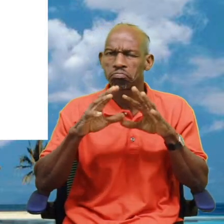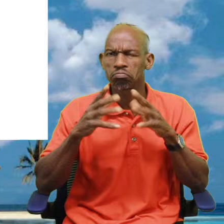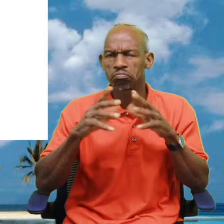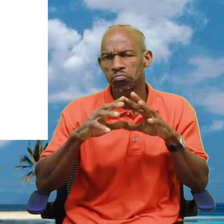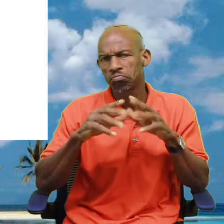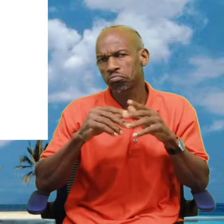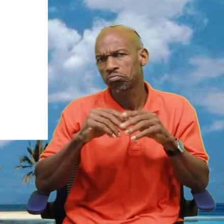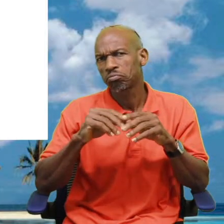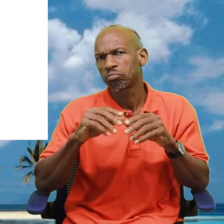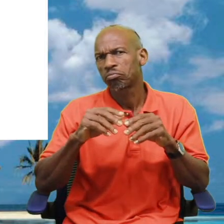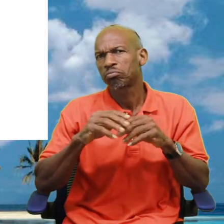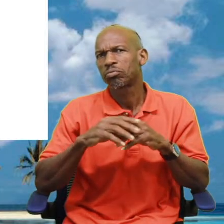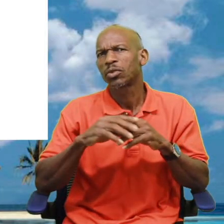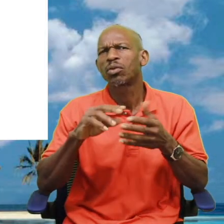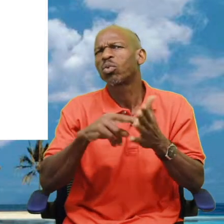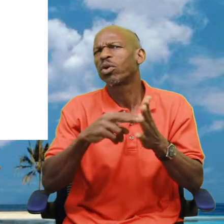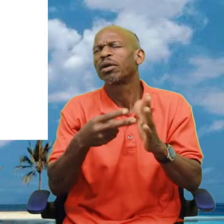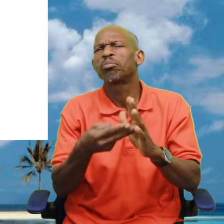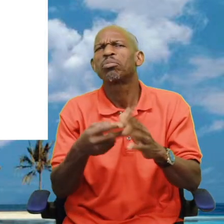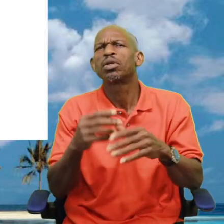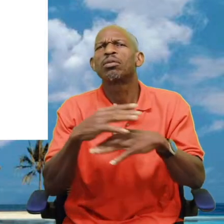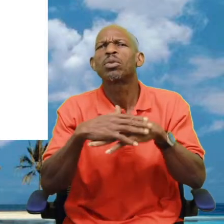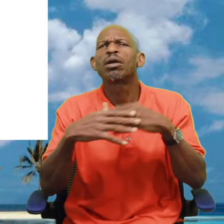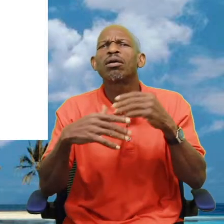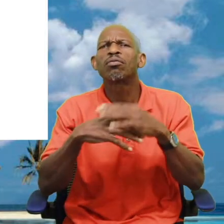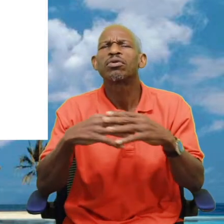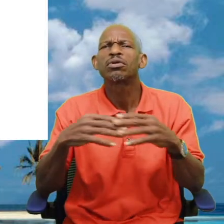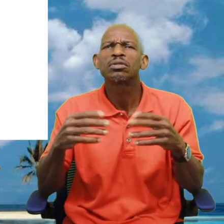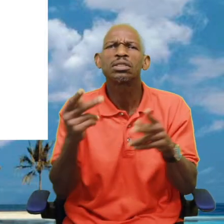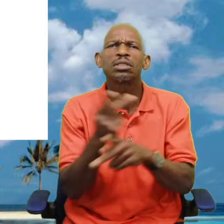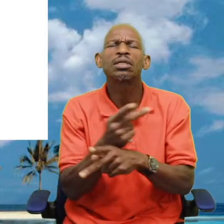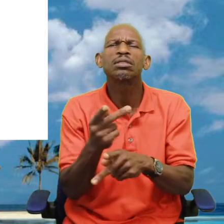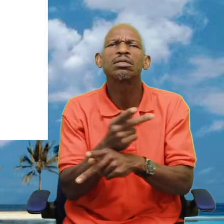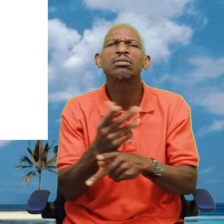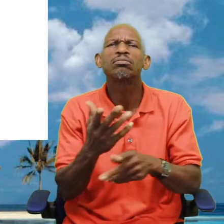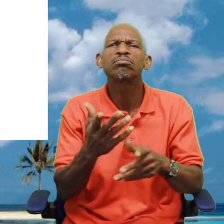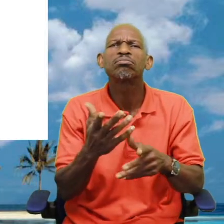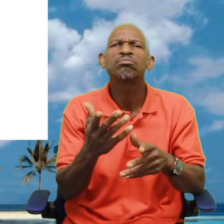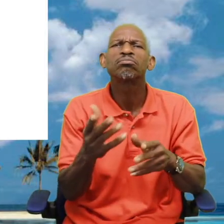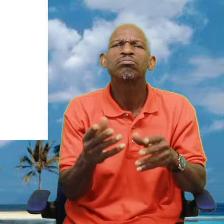Would we use the word comfortable? Would you be, yes, Canton.